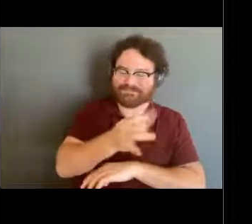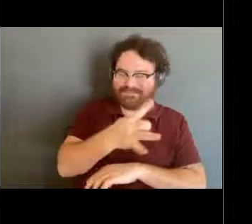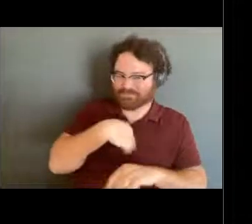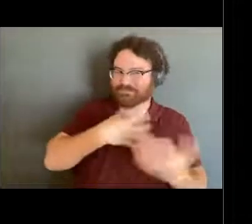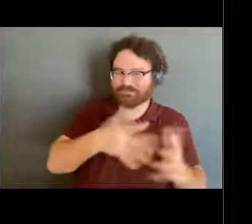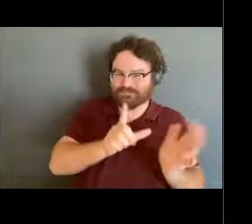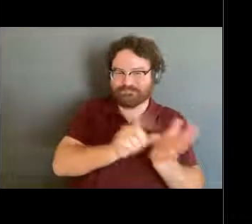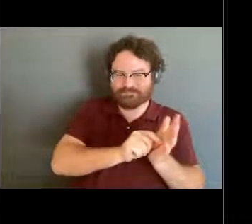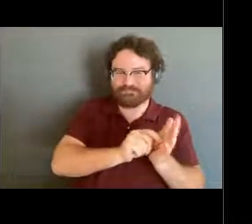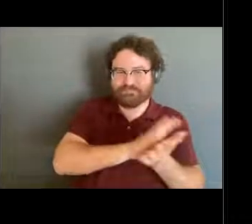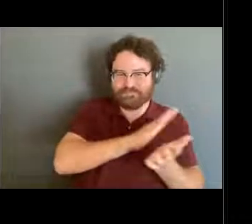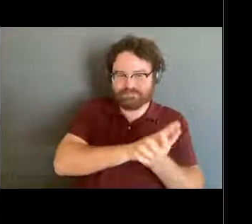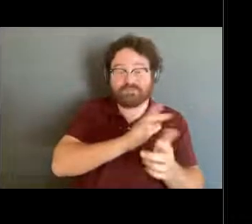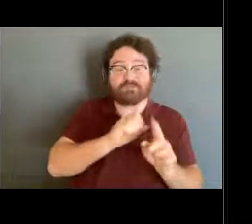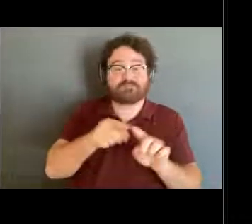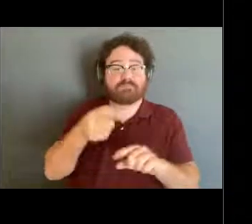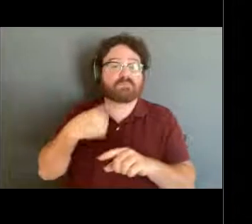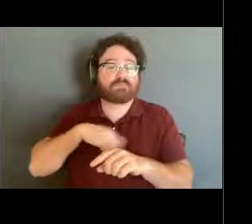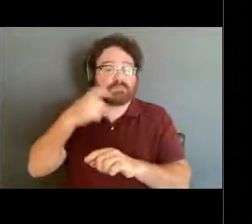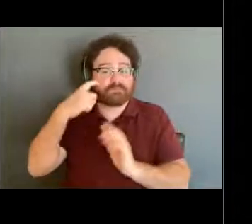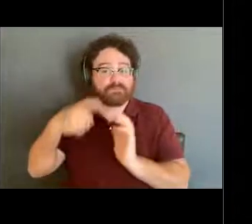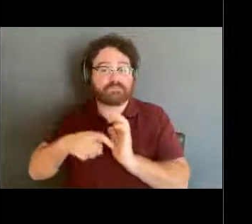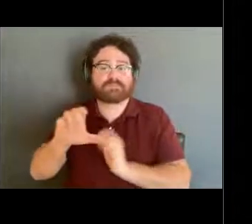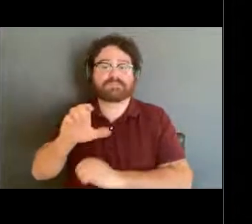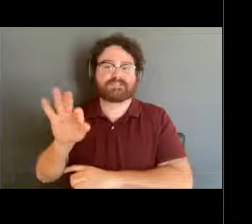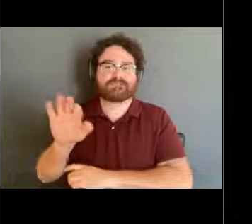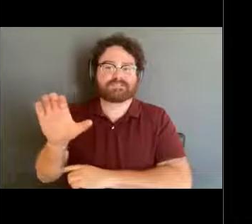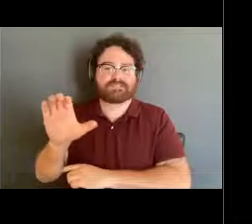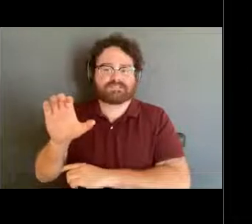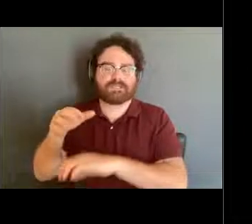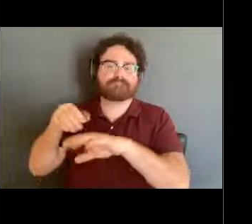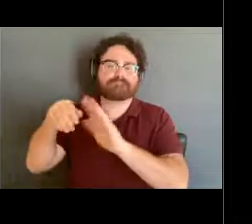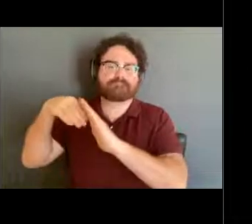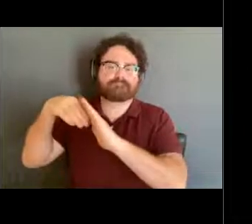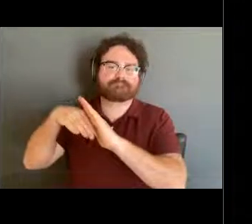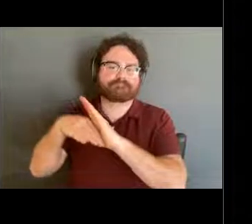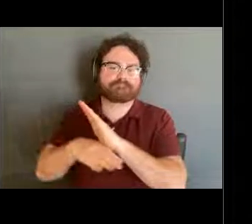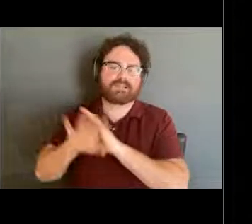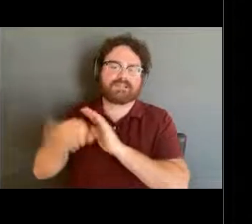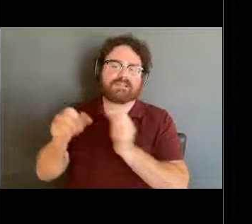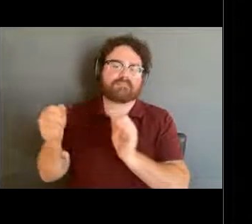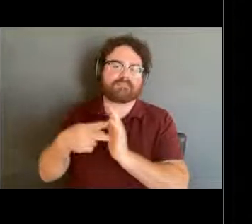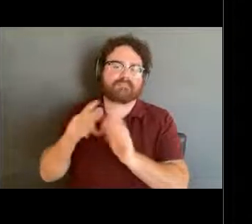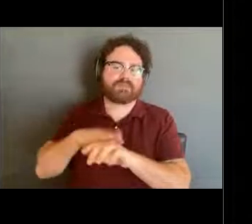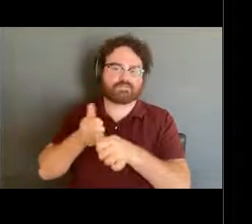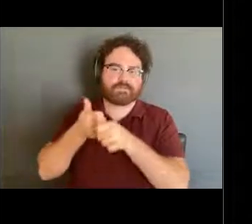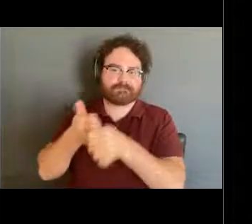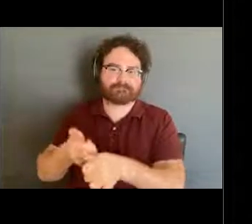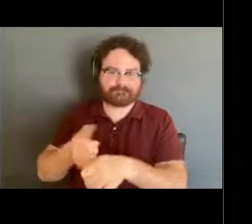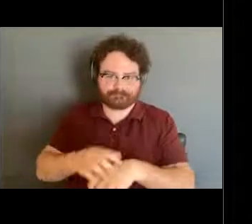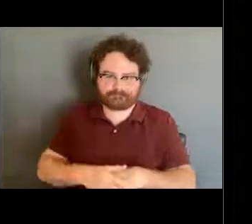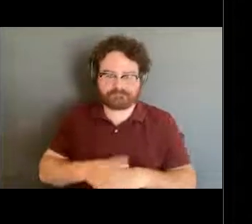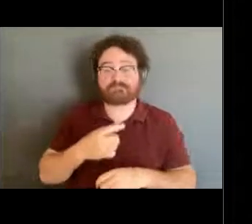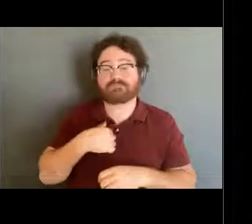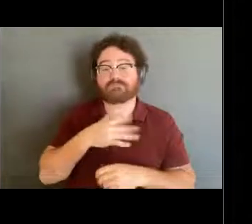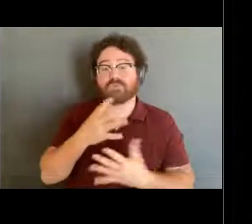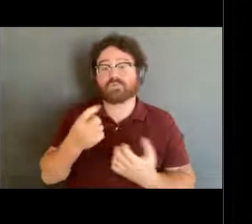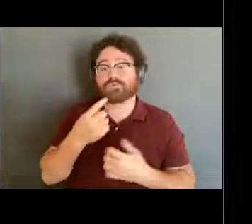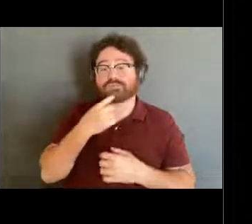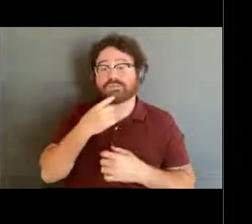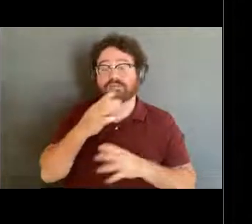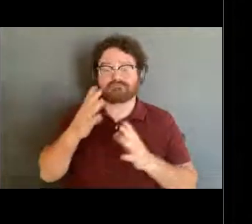atmospheric decline of CFC11 are now close to being back on track. I'd just like to close